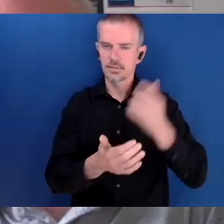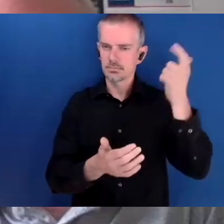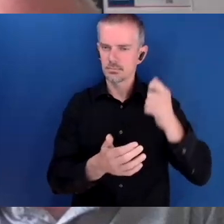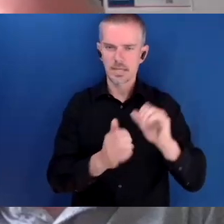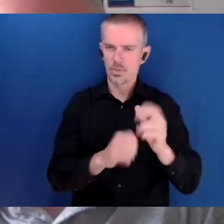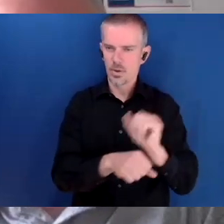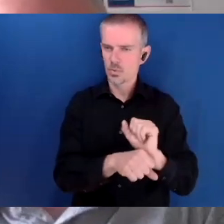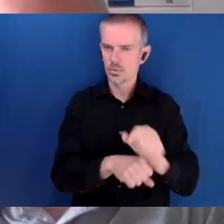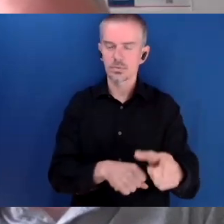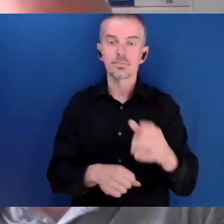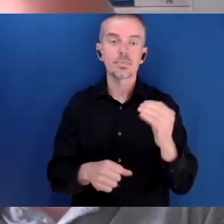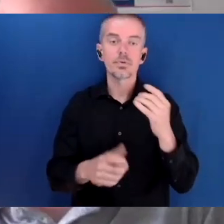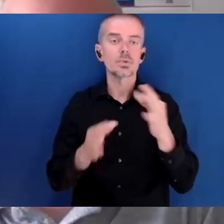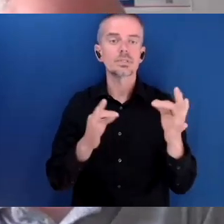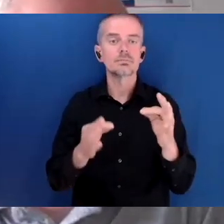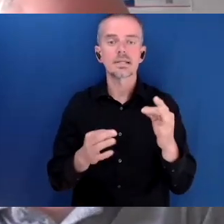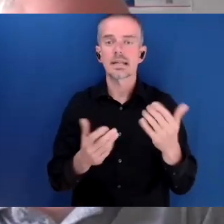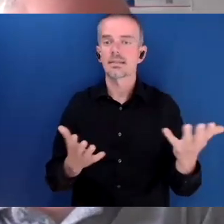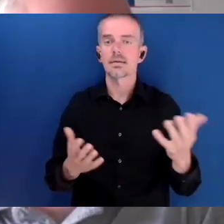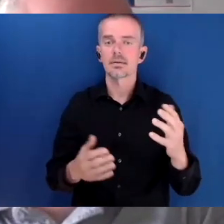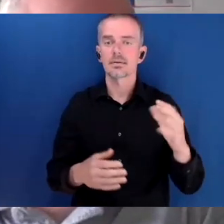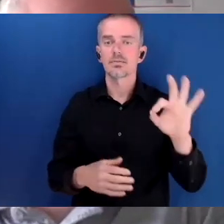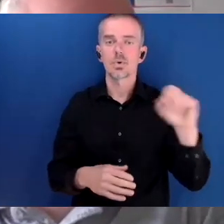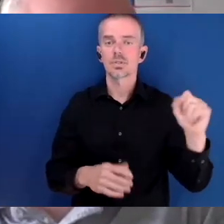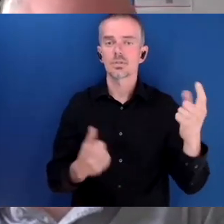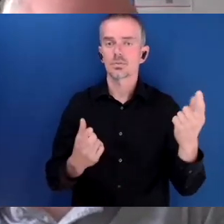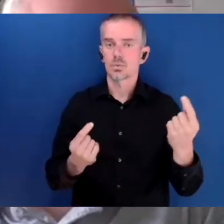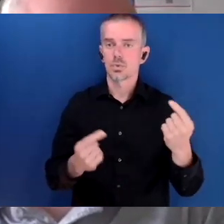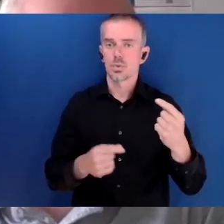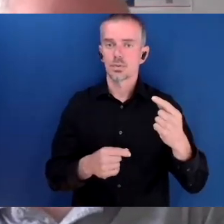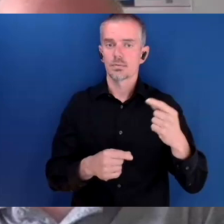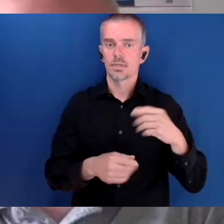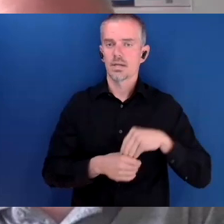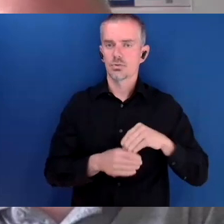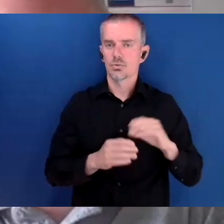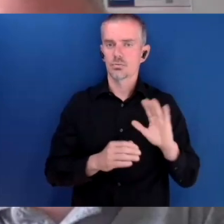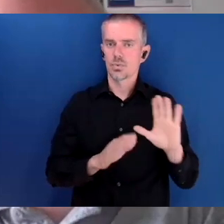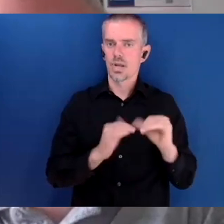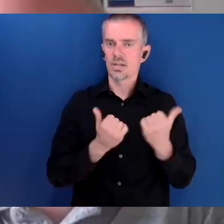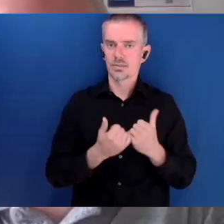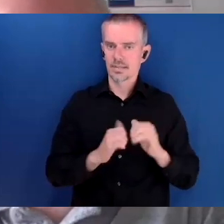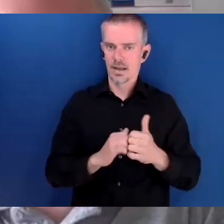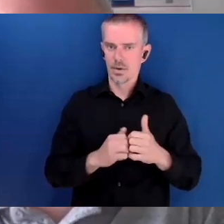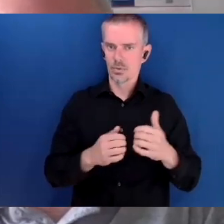you want to mention anything the Forest Service is doing internally around housing provisions, that would be great.